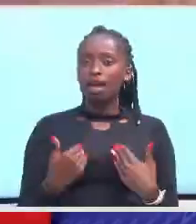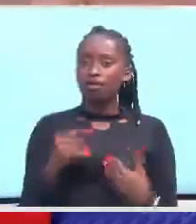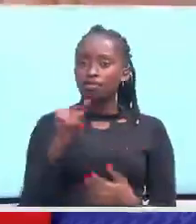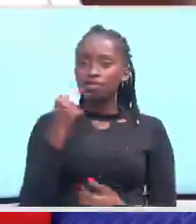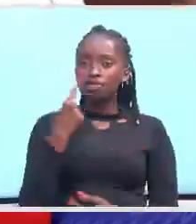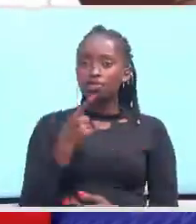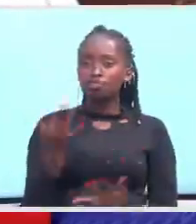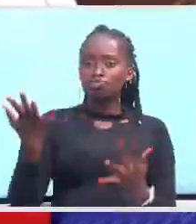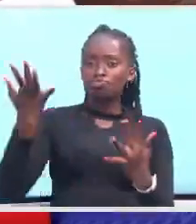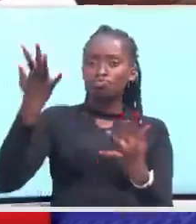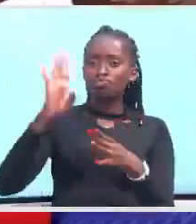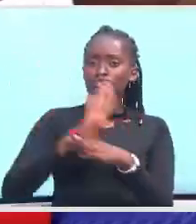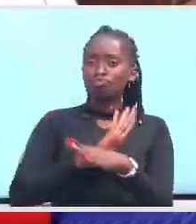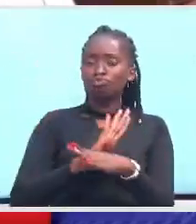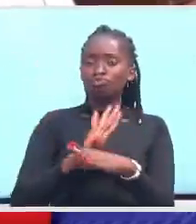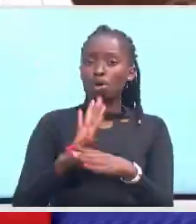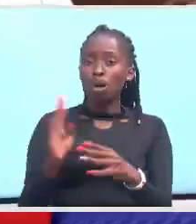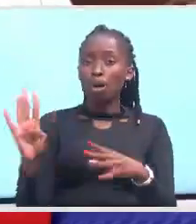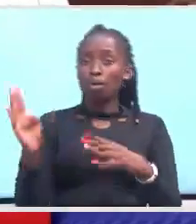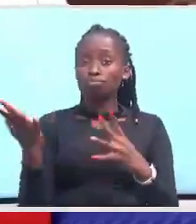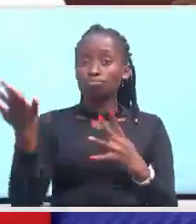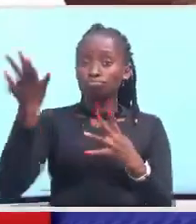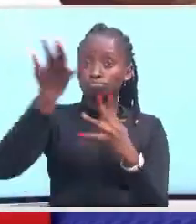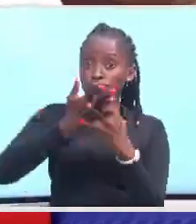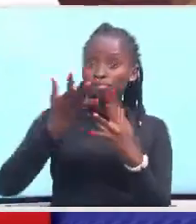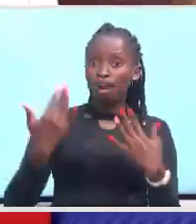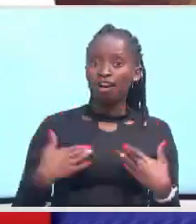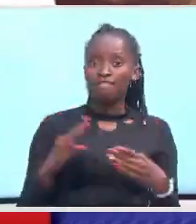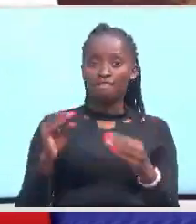the meeting. Actually, it is the height of